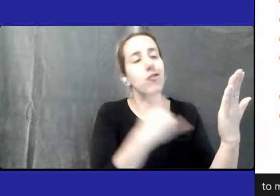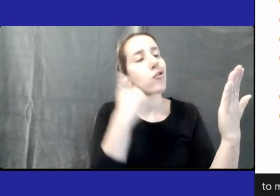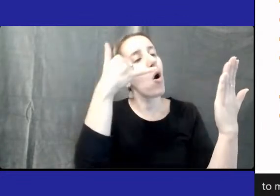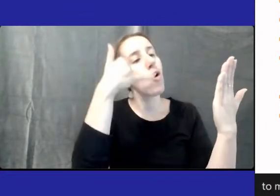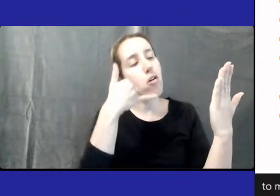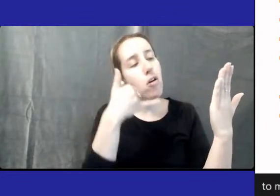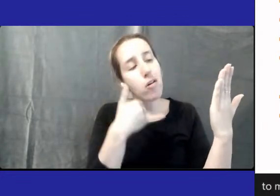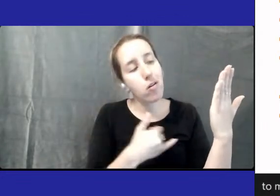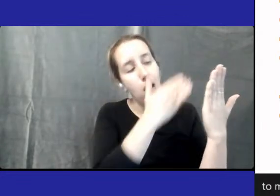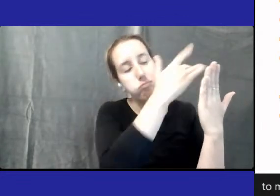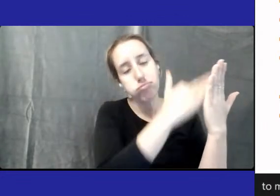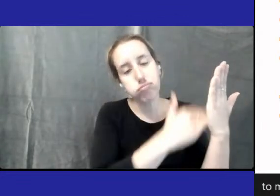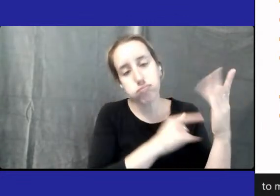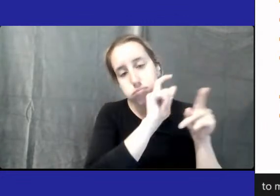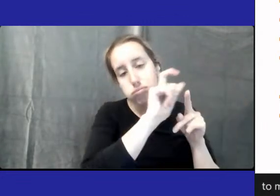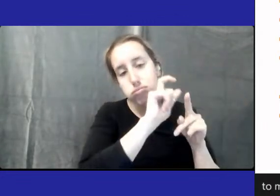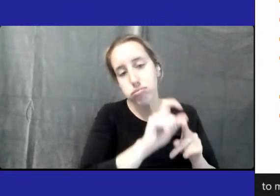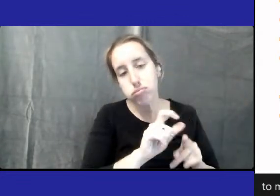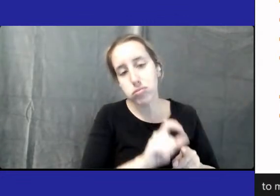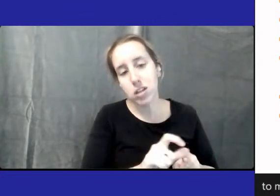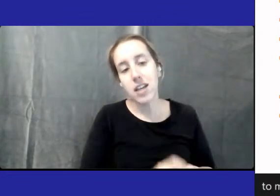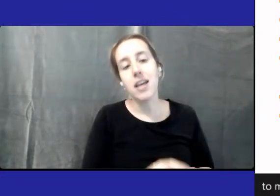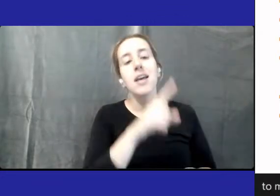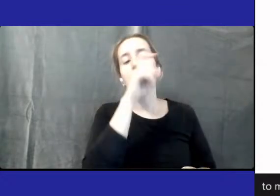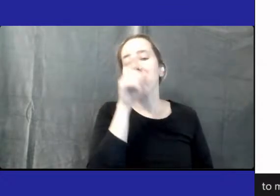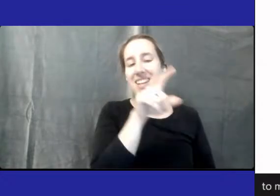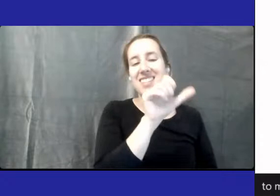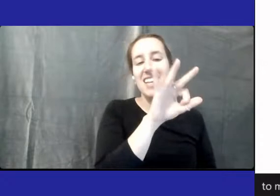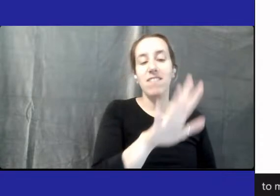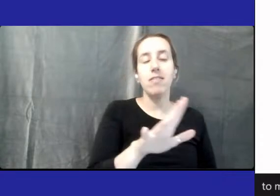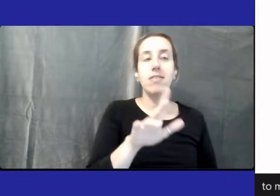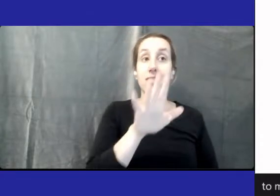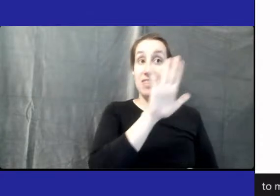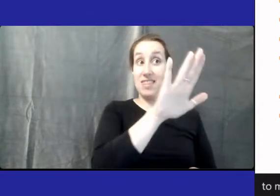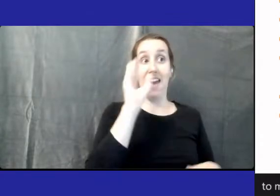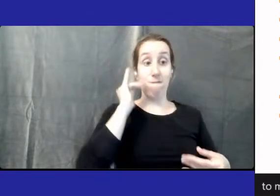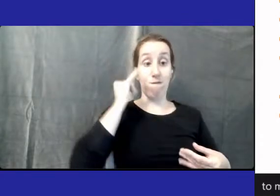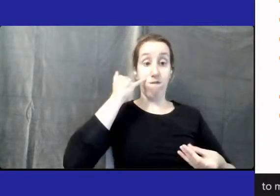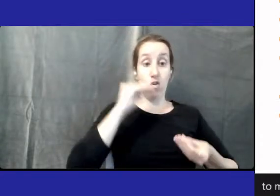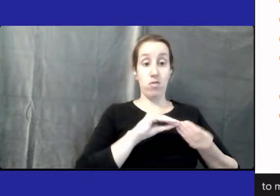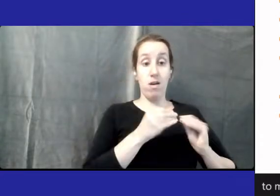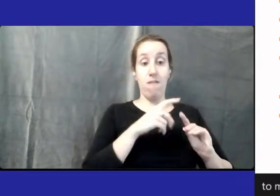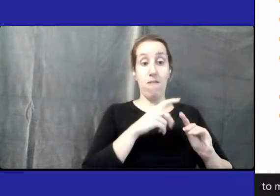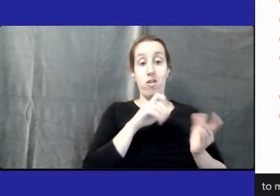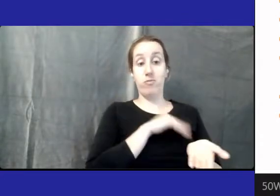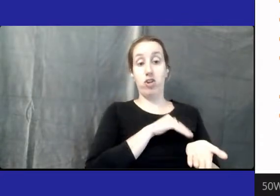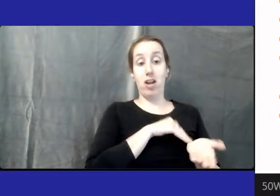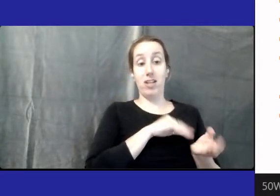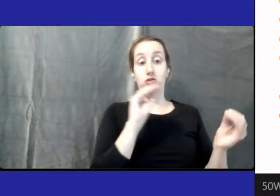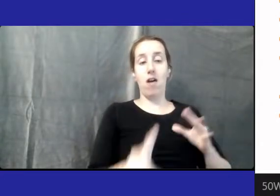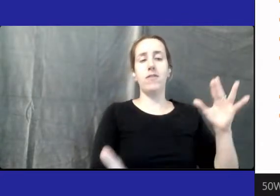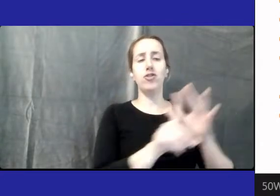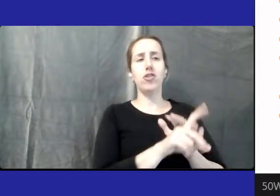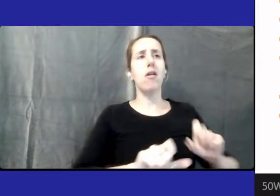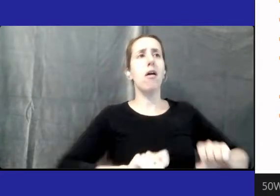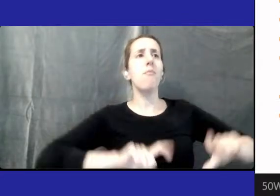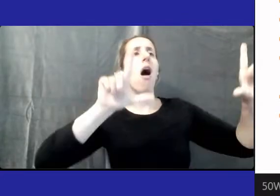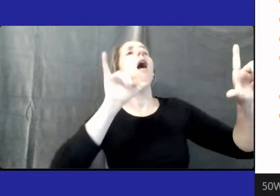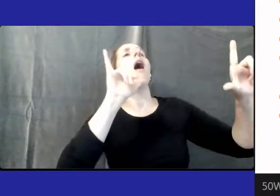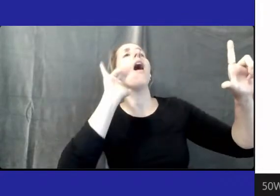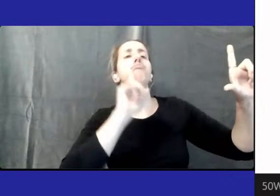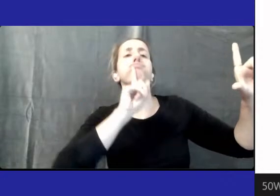from a number that they recognize as their own, meaning the provider's office, not an office phone call coming from MetroPlus. Next slide,